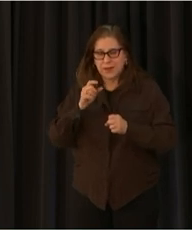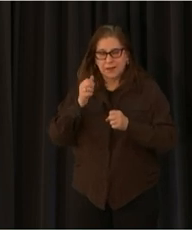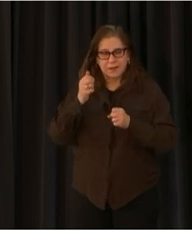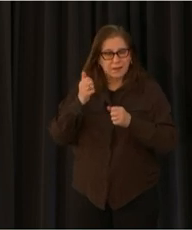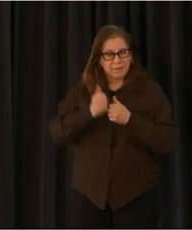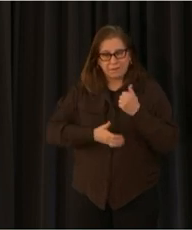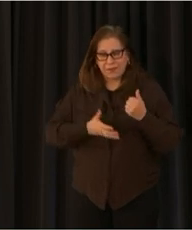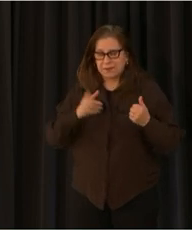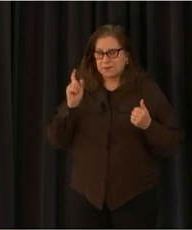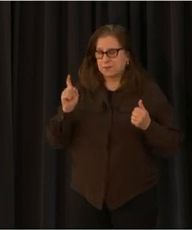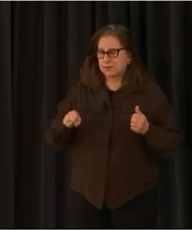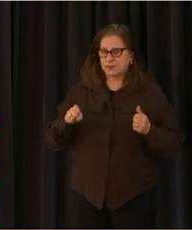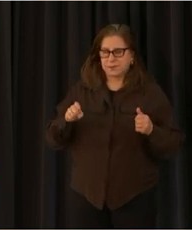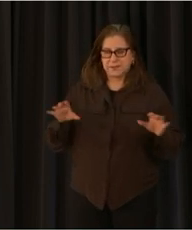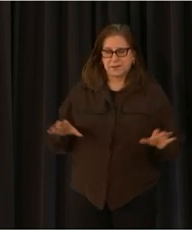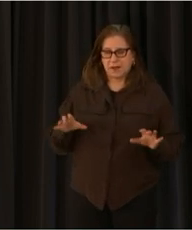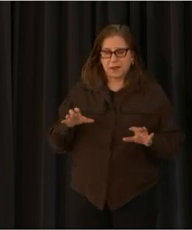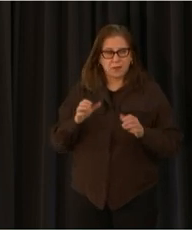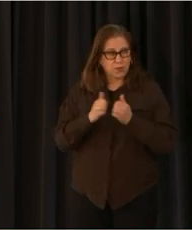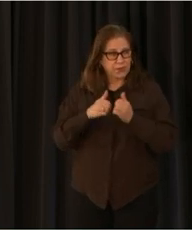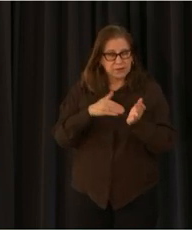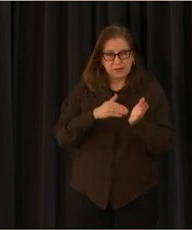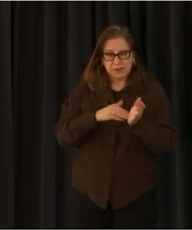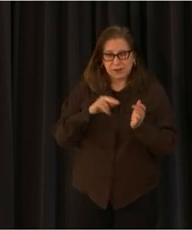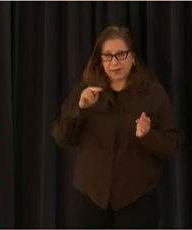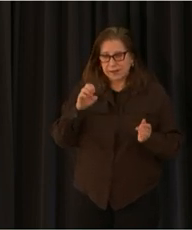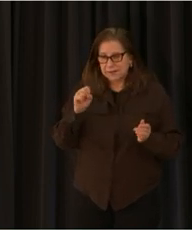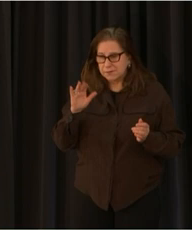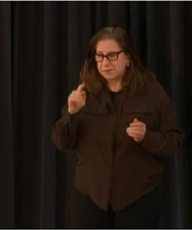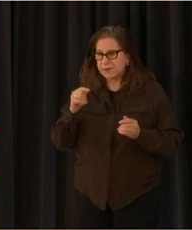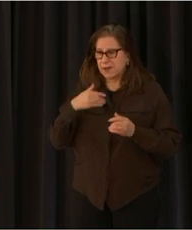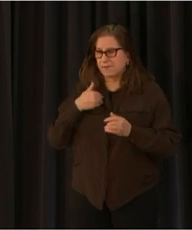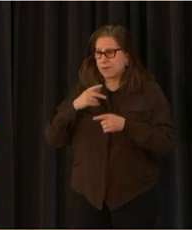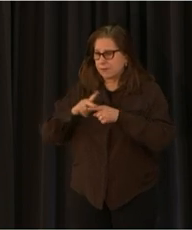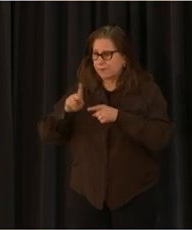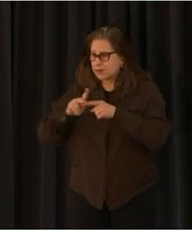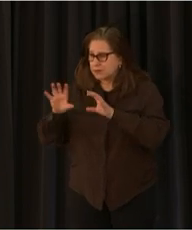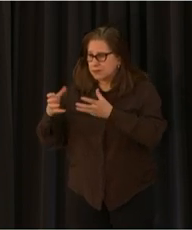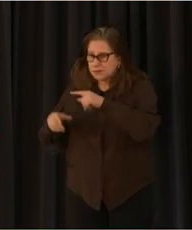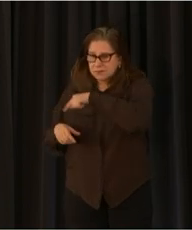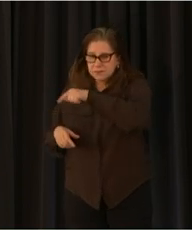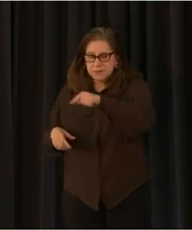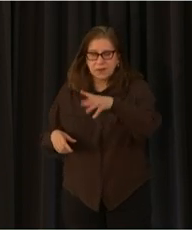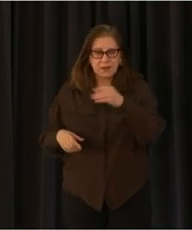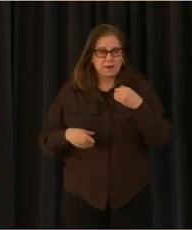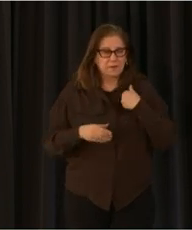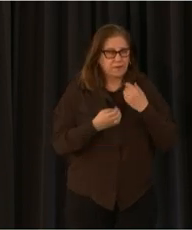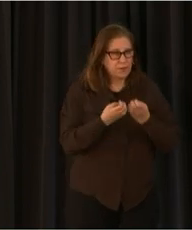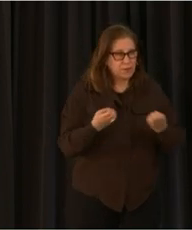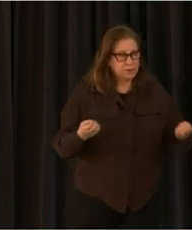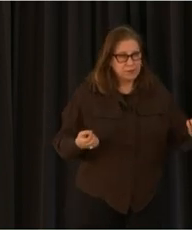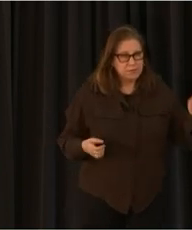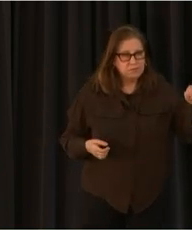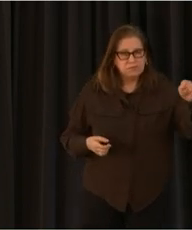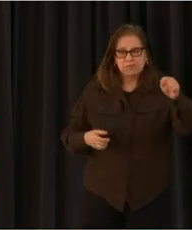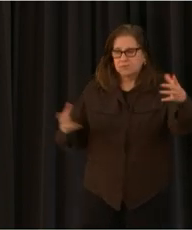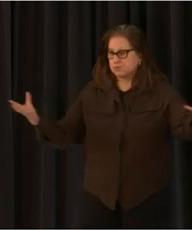doctor and all of the professionals and equipment that they need.